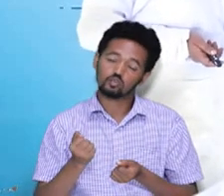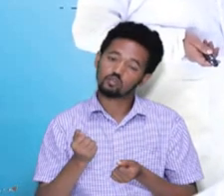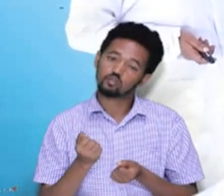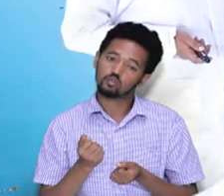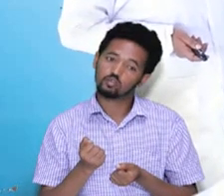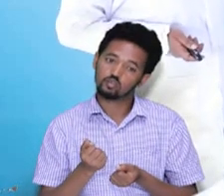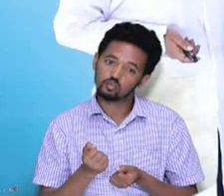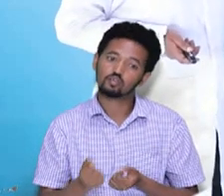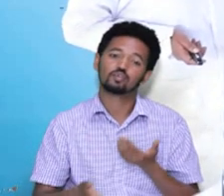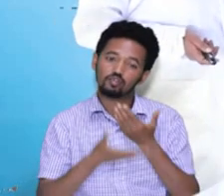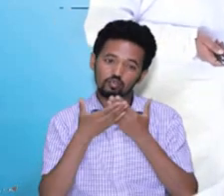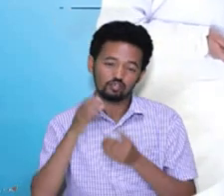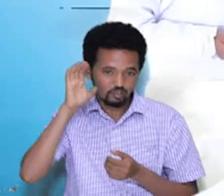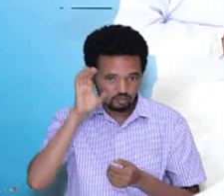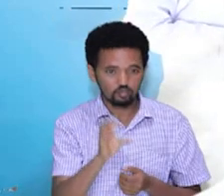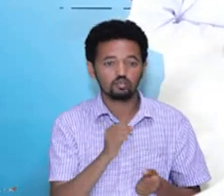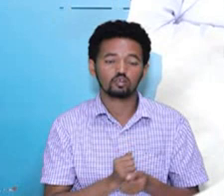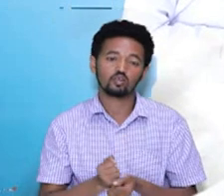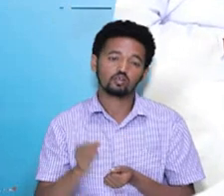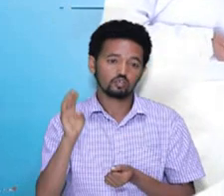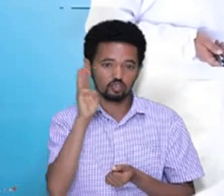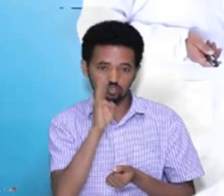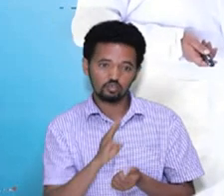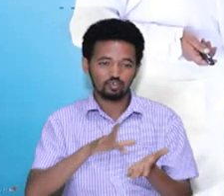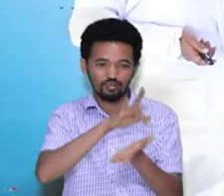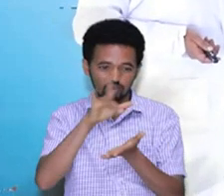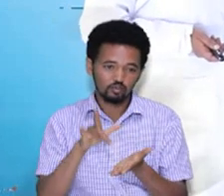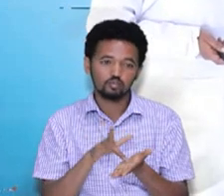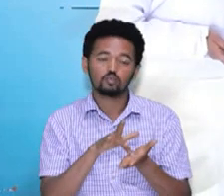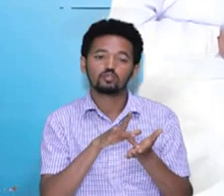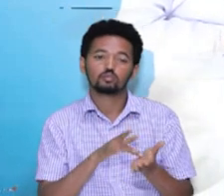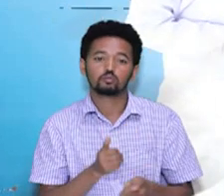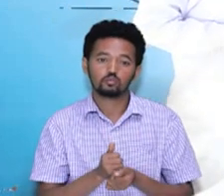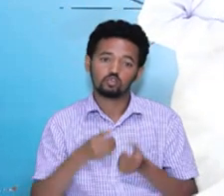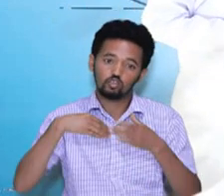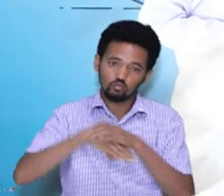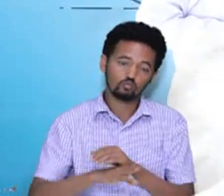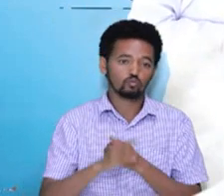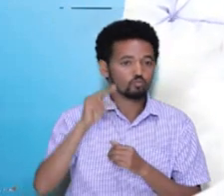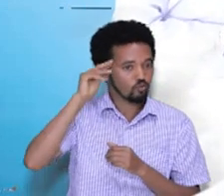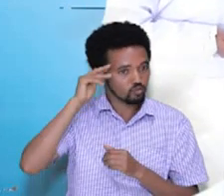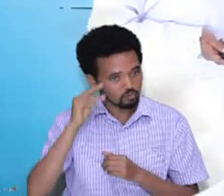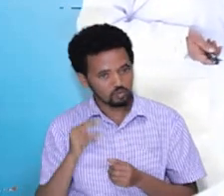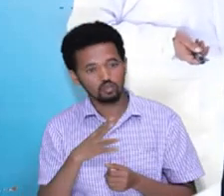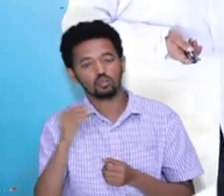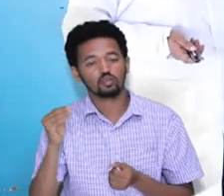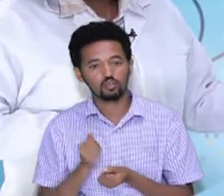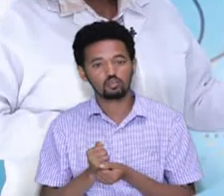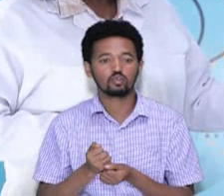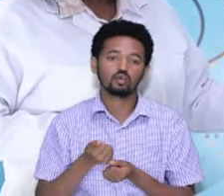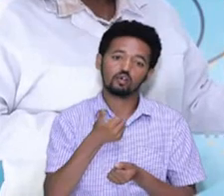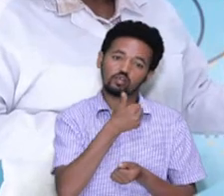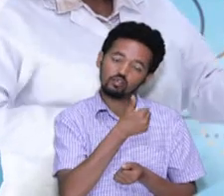Era. It stretches from Syria in the Middle East and ends to Mozambique in the southern Eastern